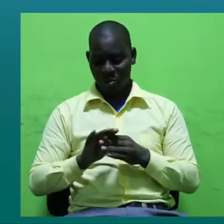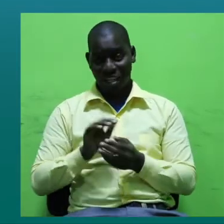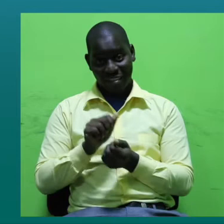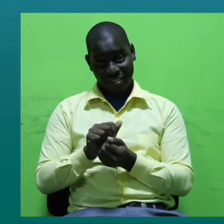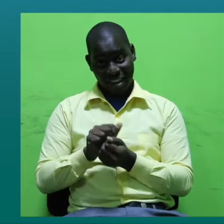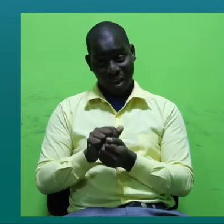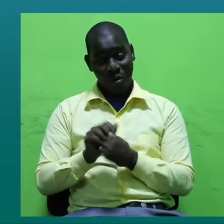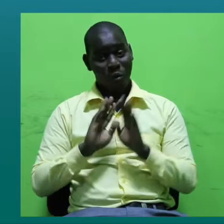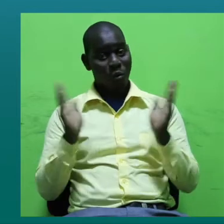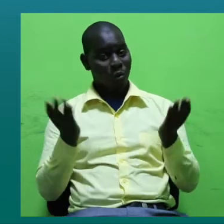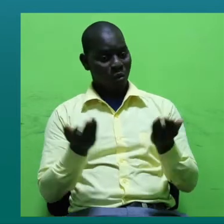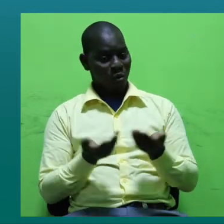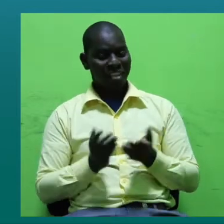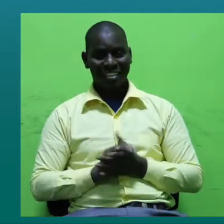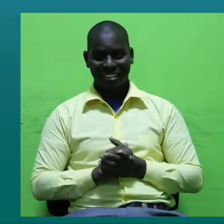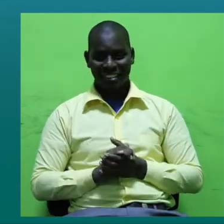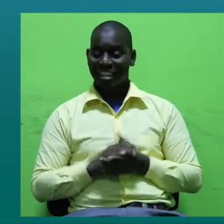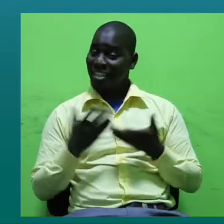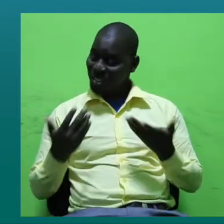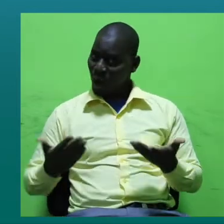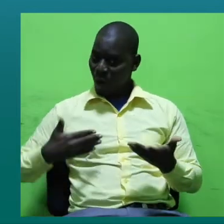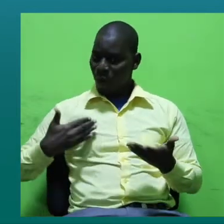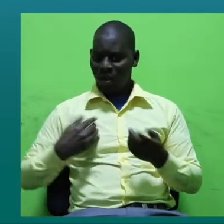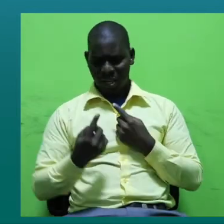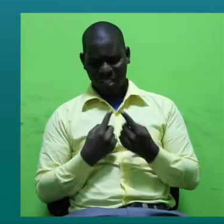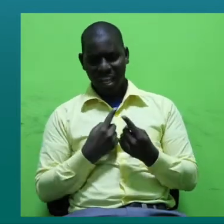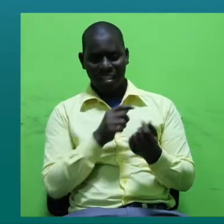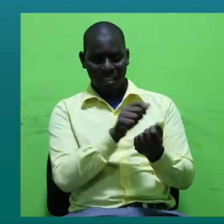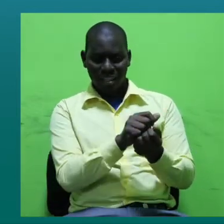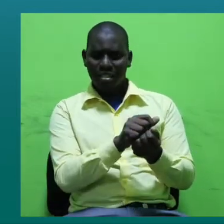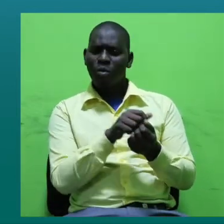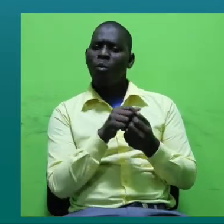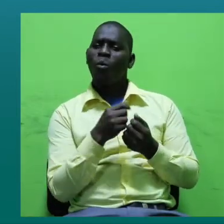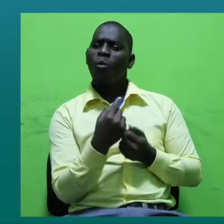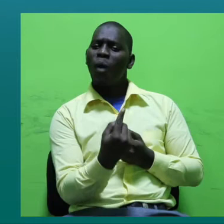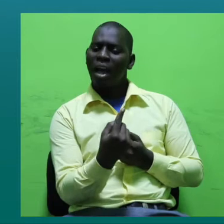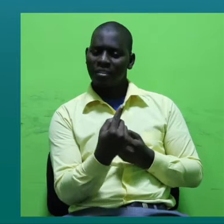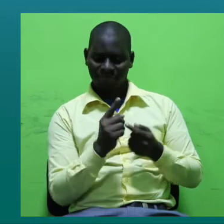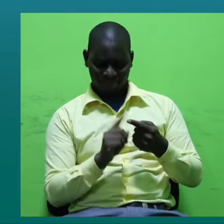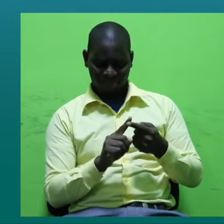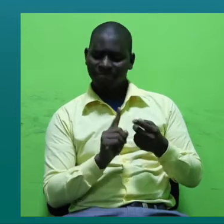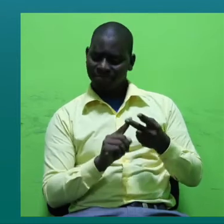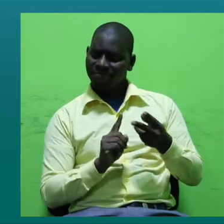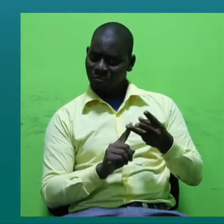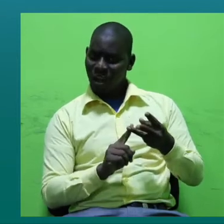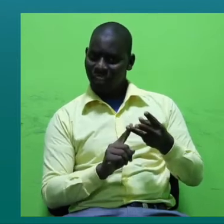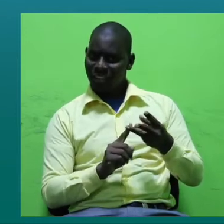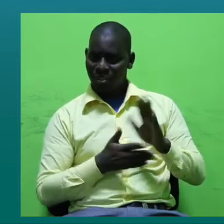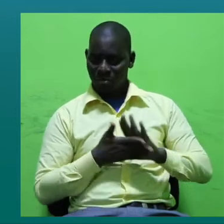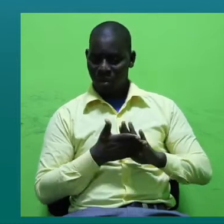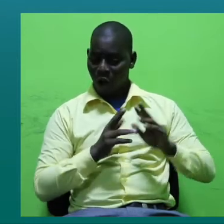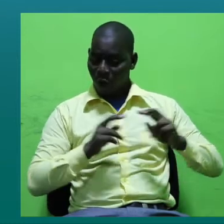the natural world. Let's start to discuss these skills one by one, starting with